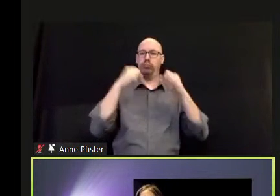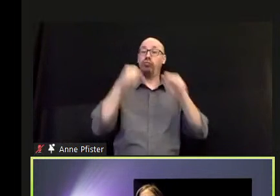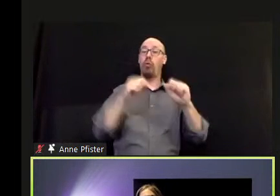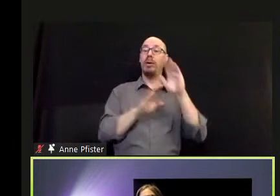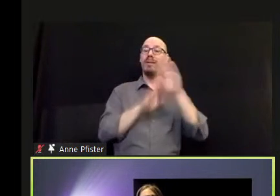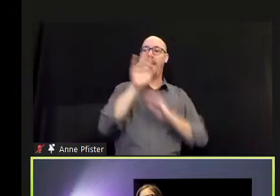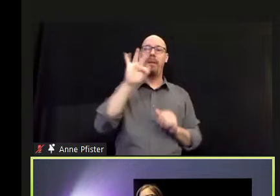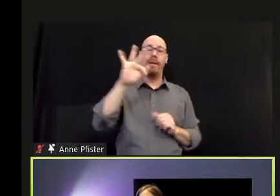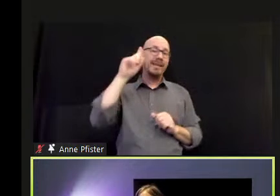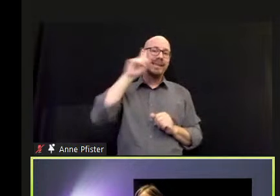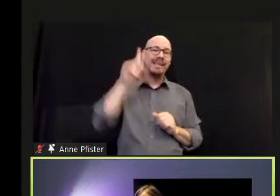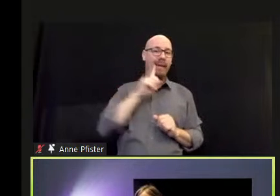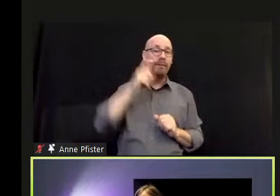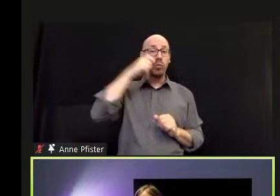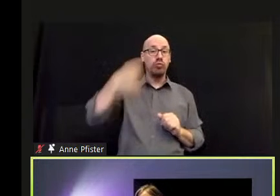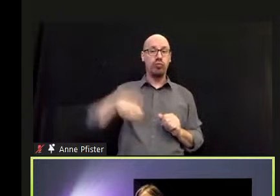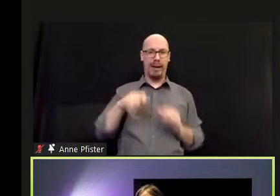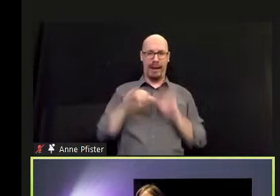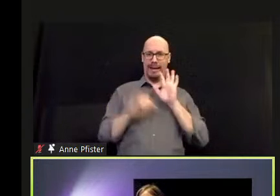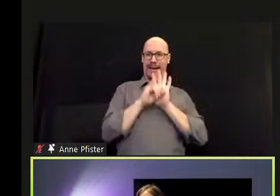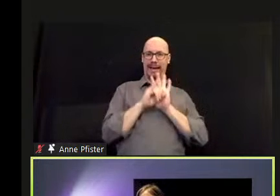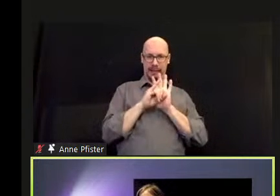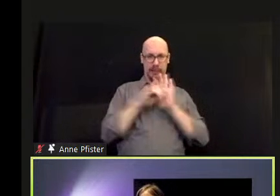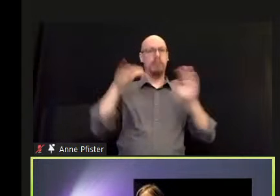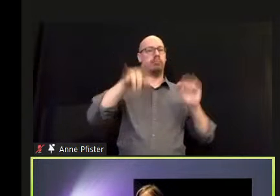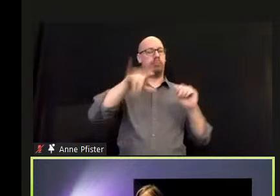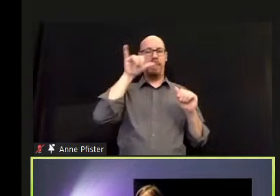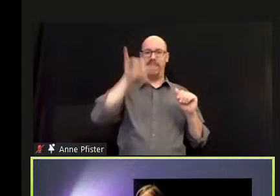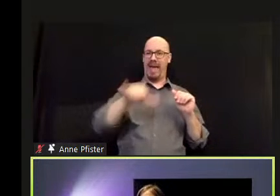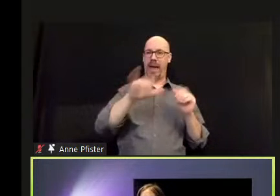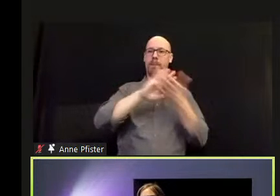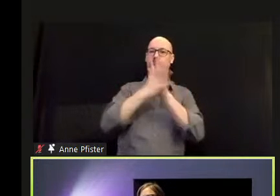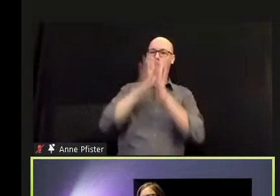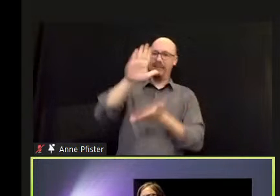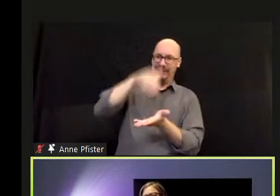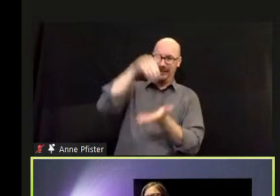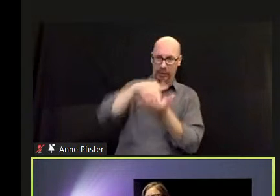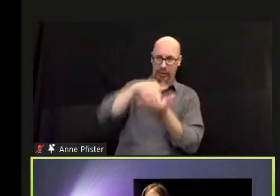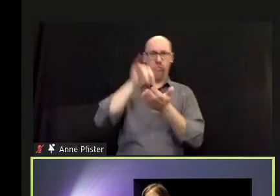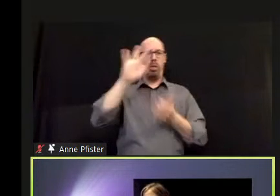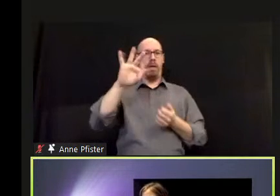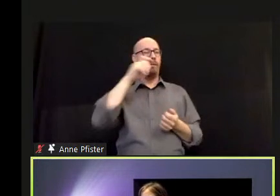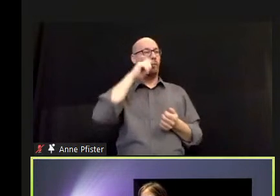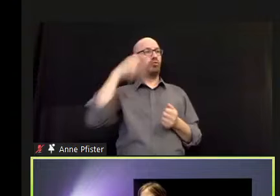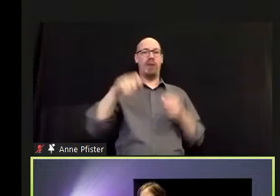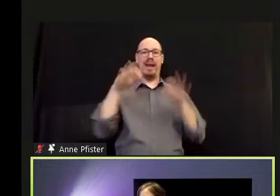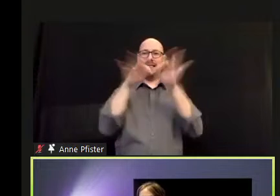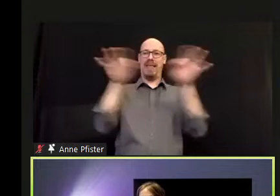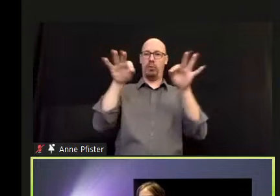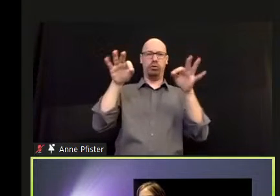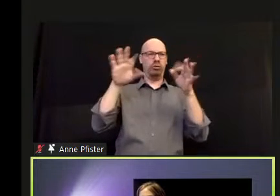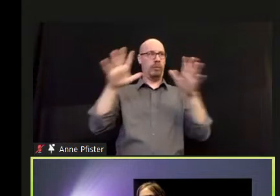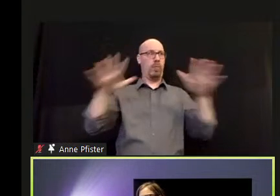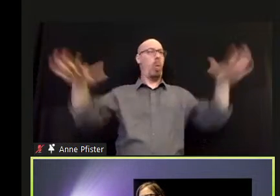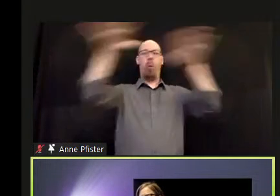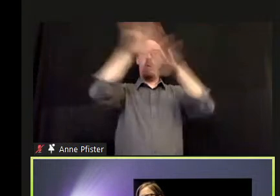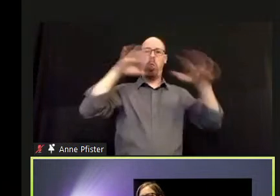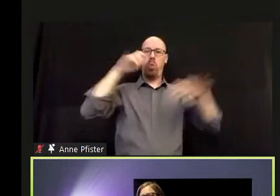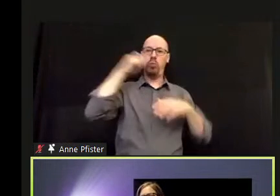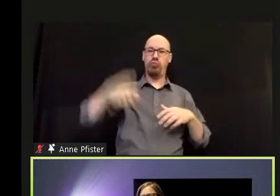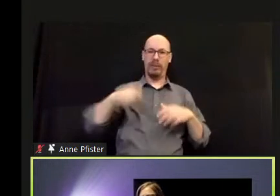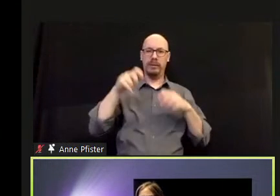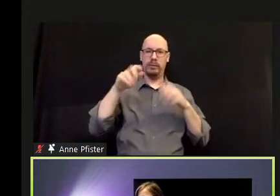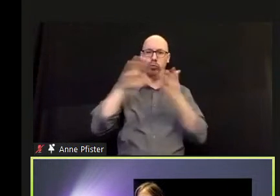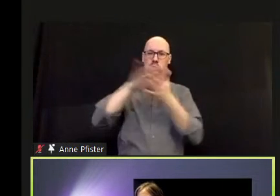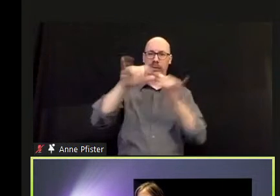has continued to mirror the centralization of Ukrainian language in the entire school system, and the